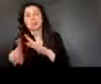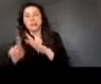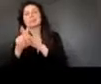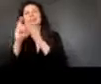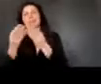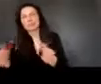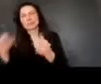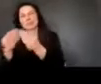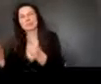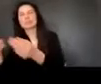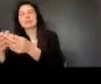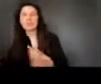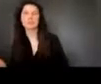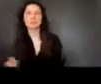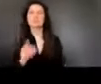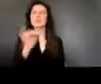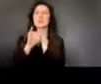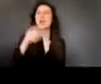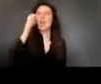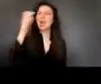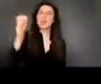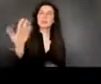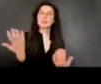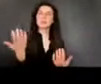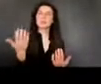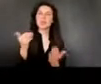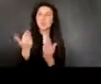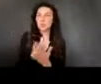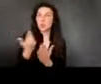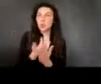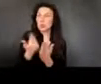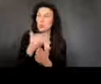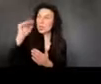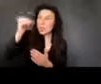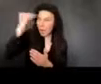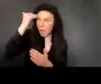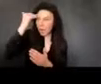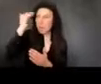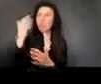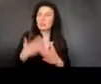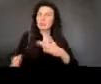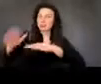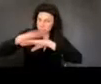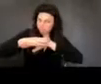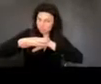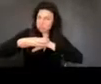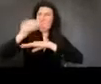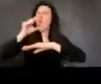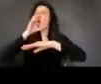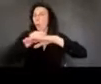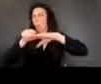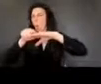kind of new knowledge or new meaning, not just being overlaid, but then suppressing older knowledge and older meanings.